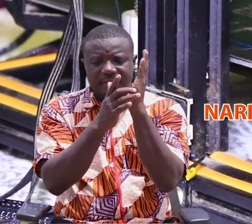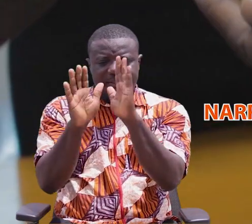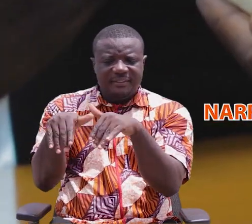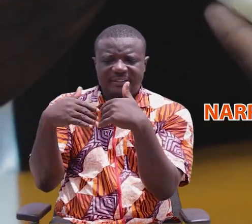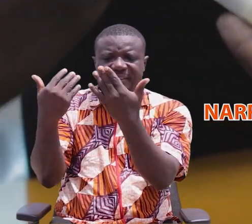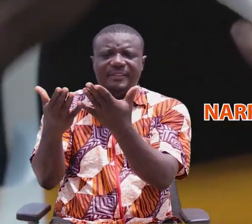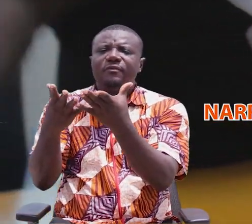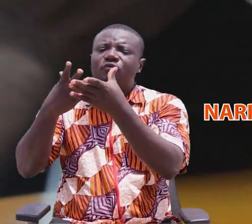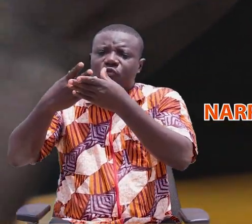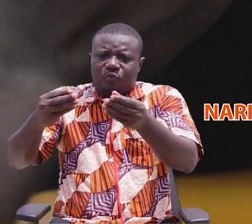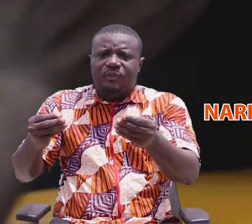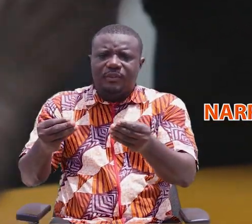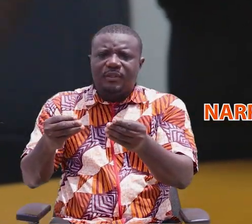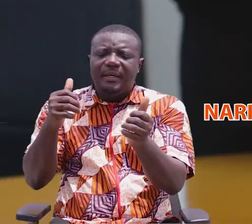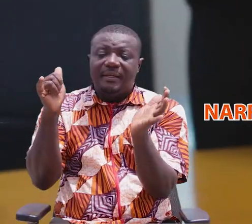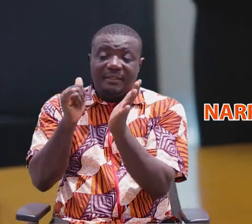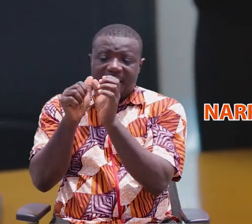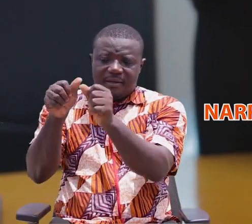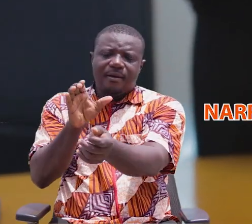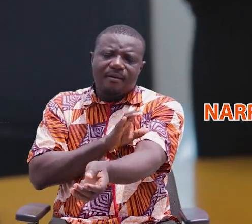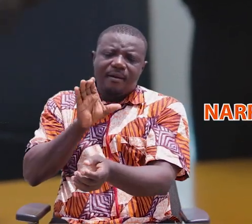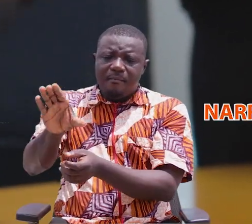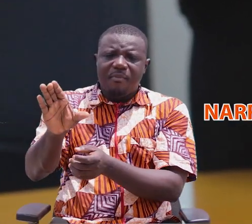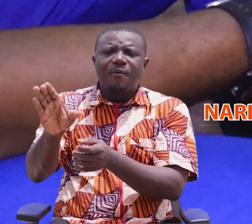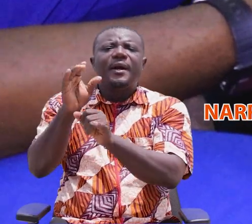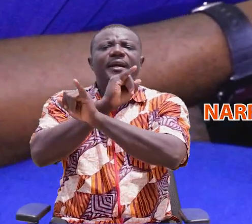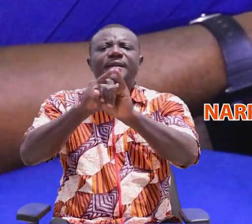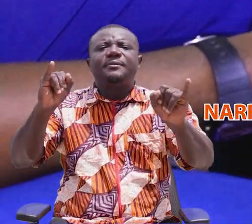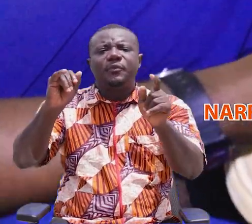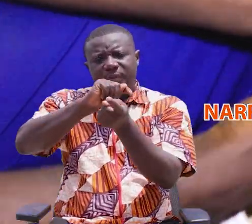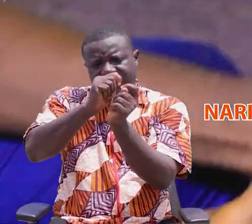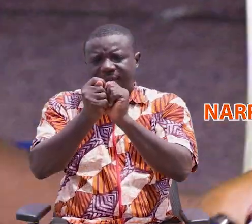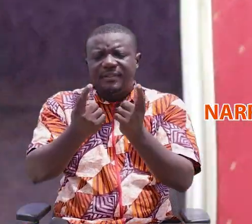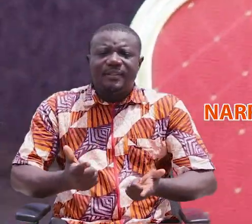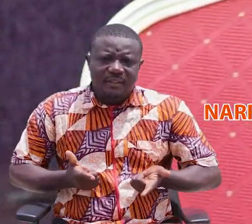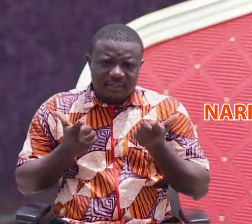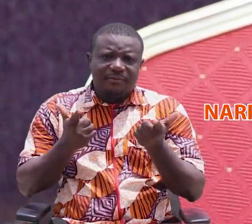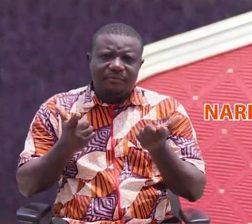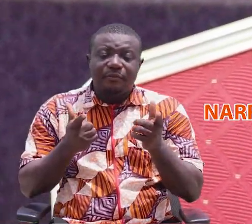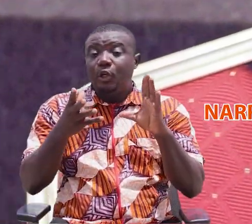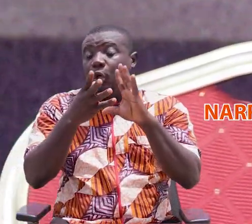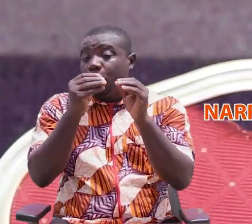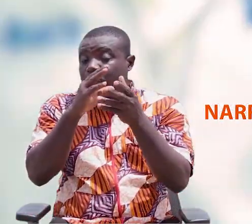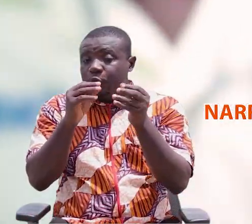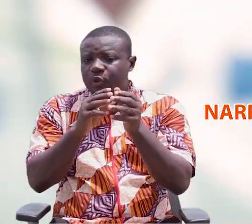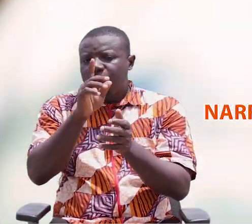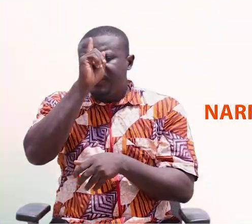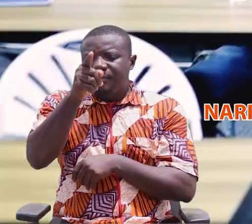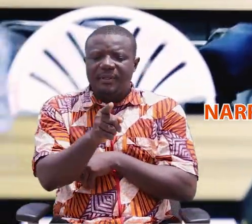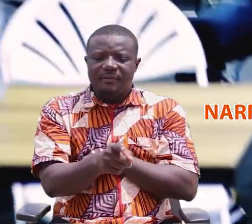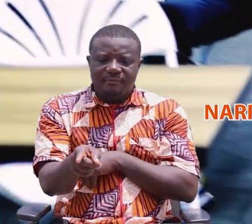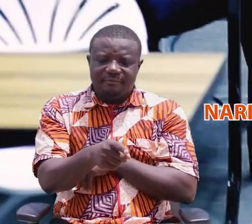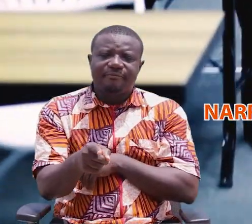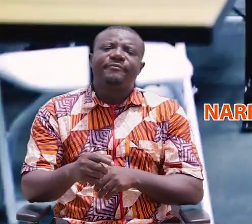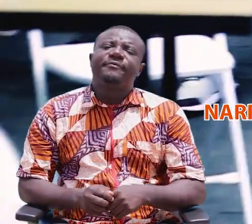technology could offer a new path forward, empowering independence and transforming lives? This is the story of